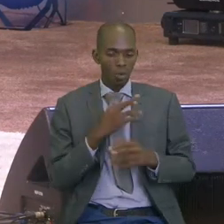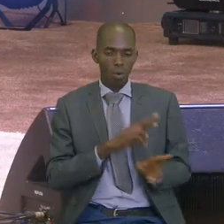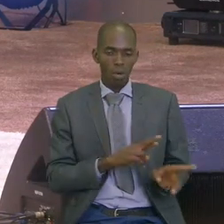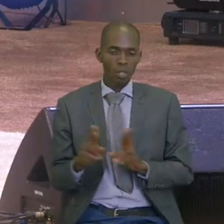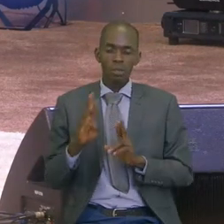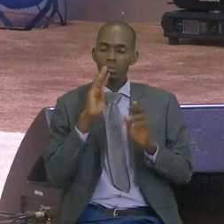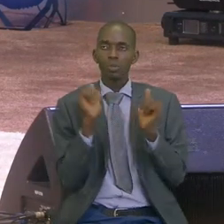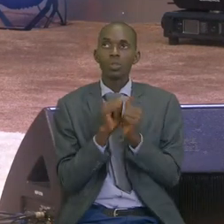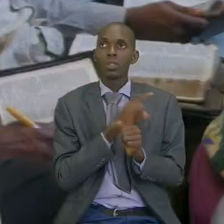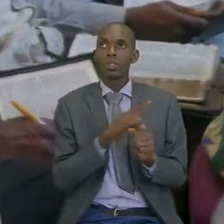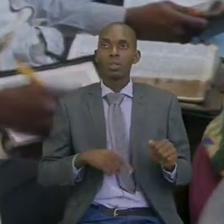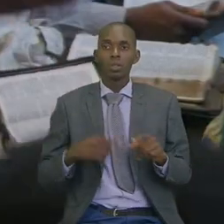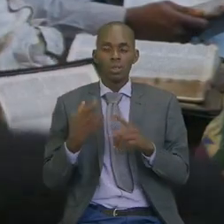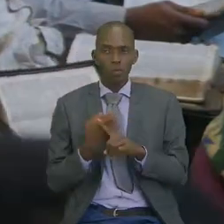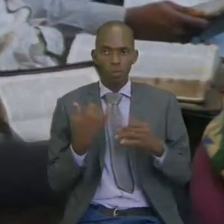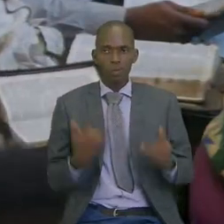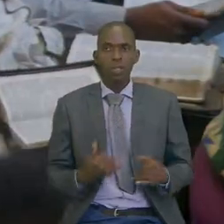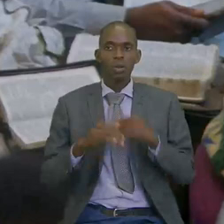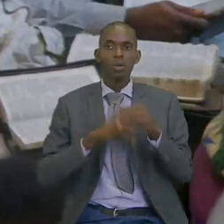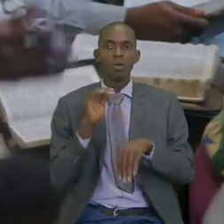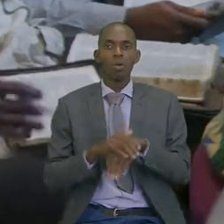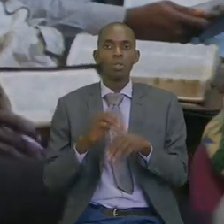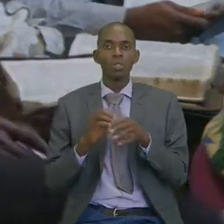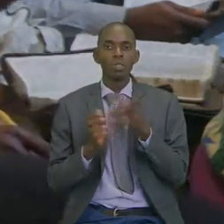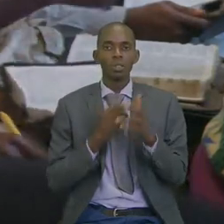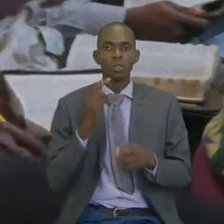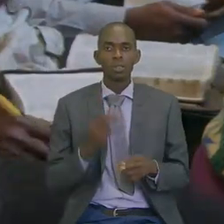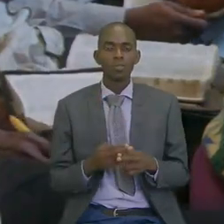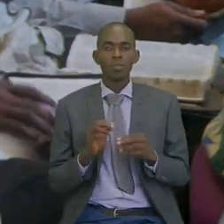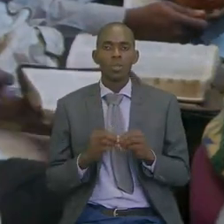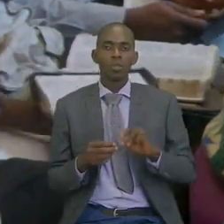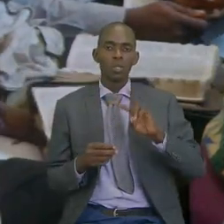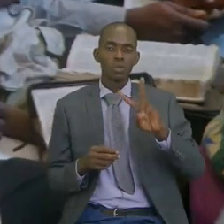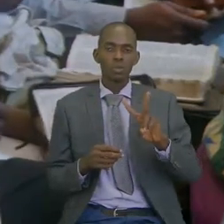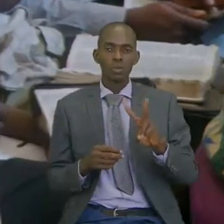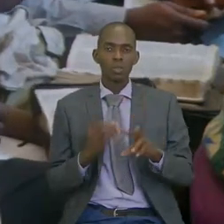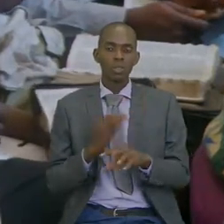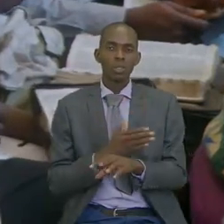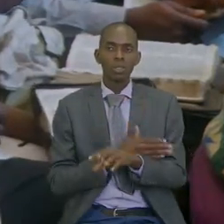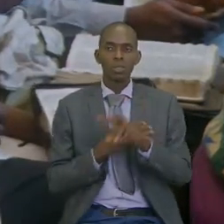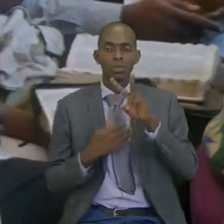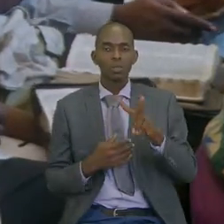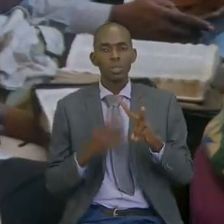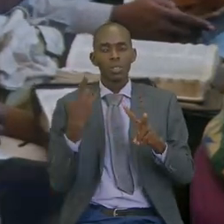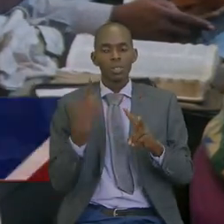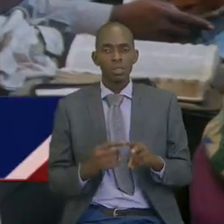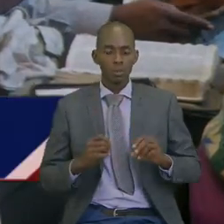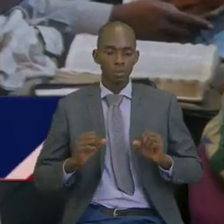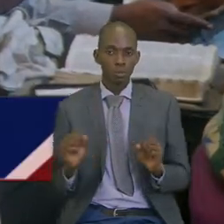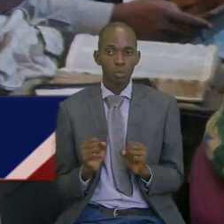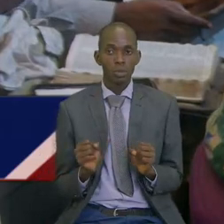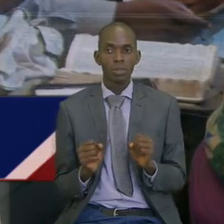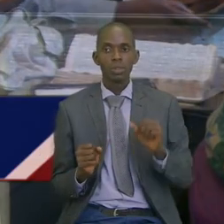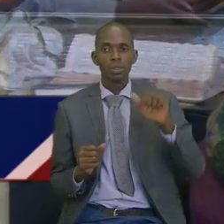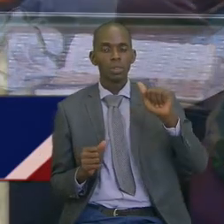from now, in Jesus' name. We're looking at number two here. Number two, we're looking at the sudden parousia. That is